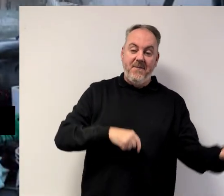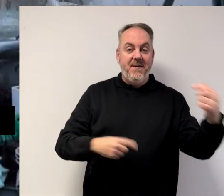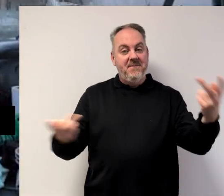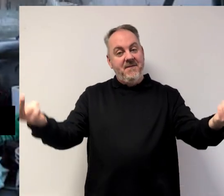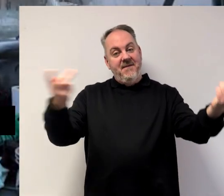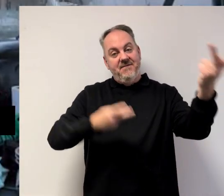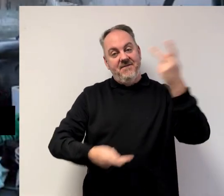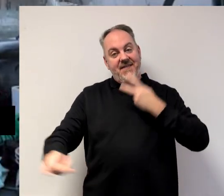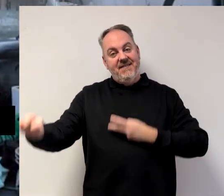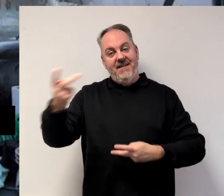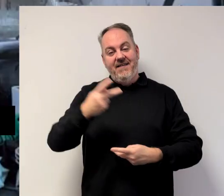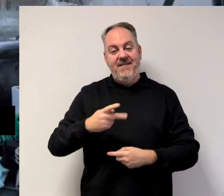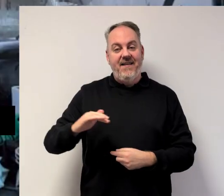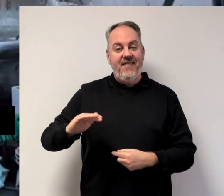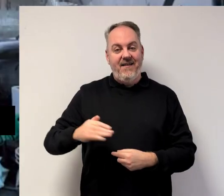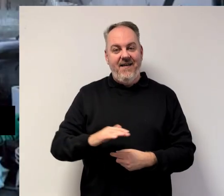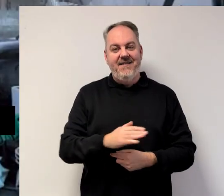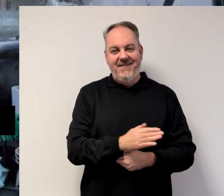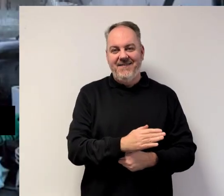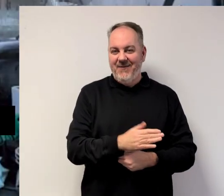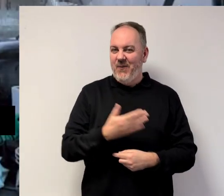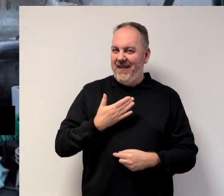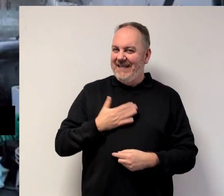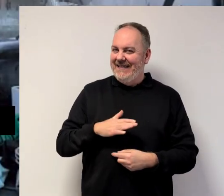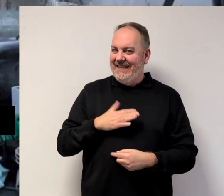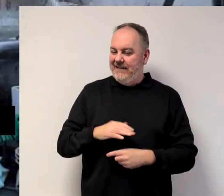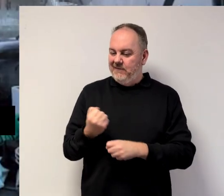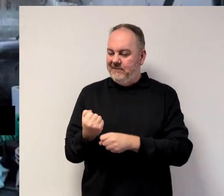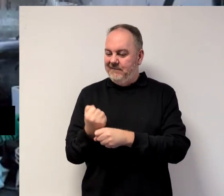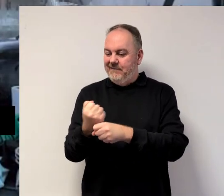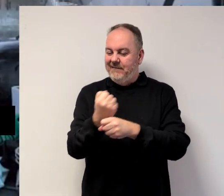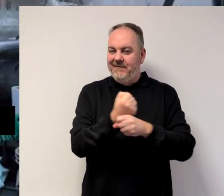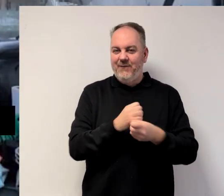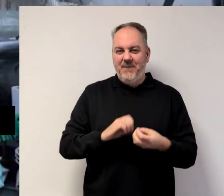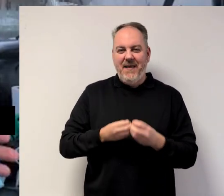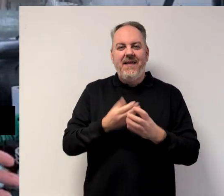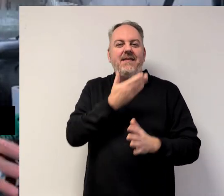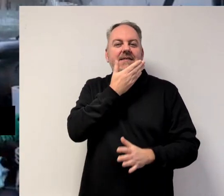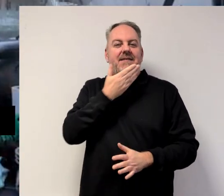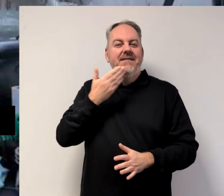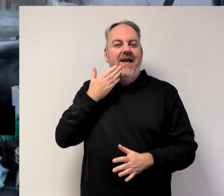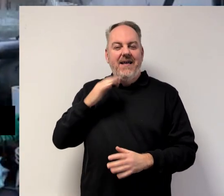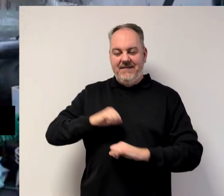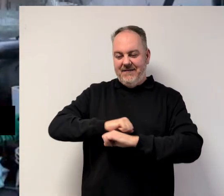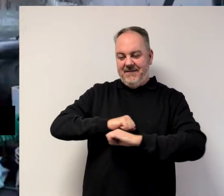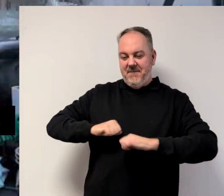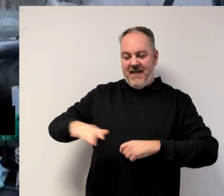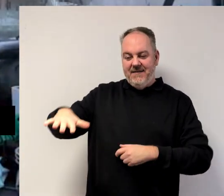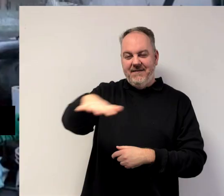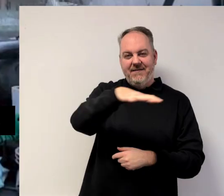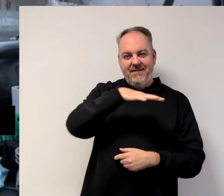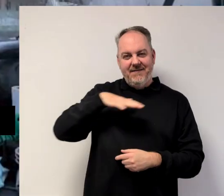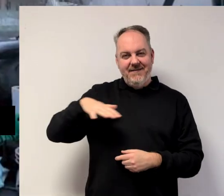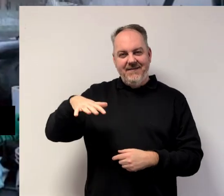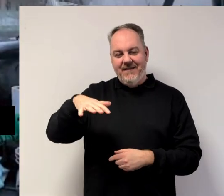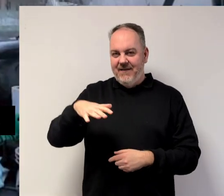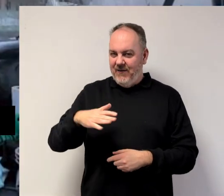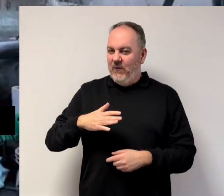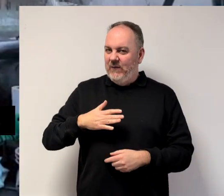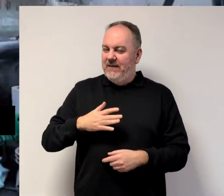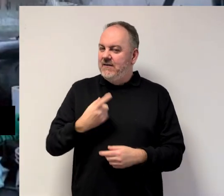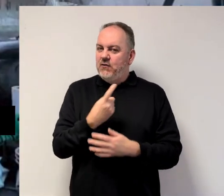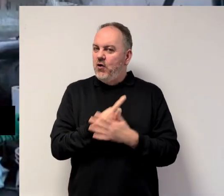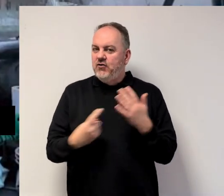repurpose plants for that and make it a nice area. So there's more involved than just the kitchen garden, but the